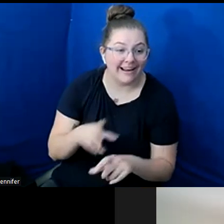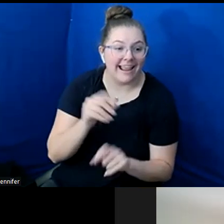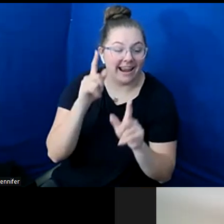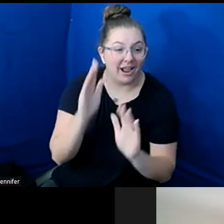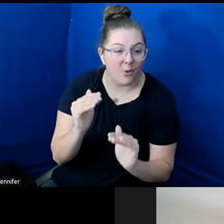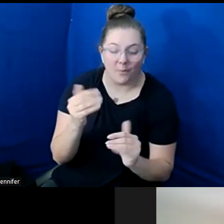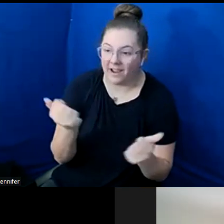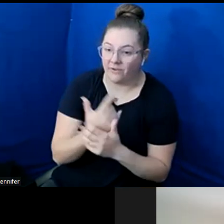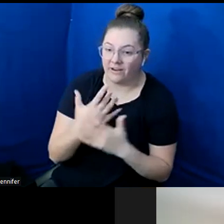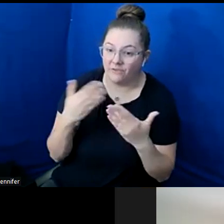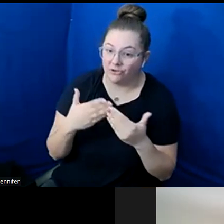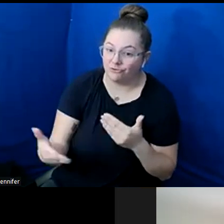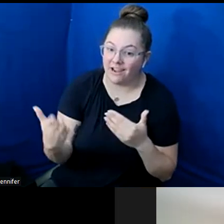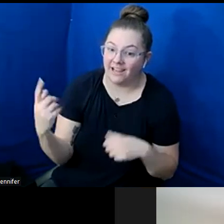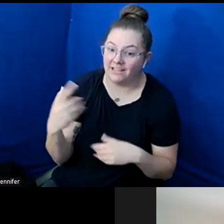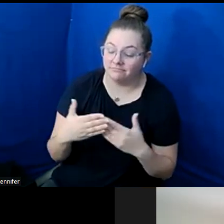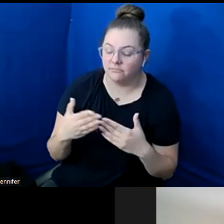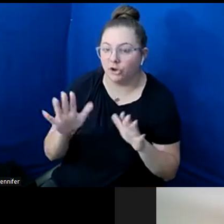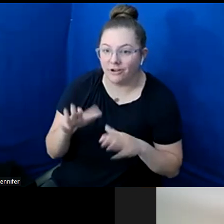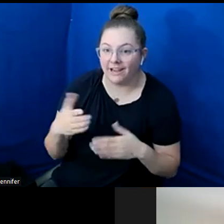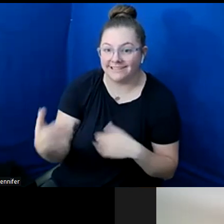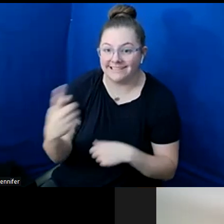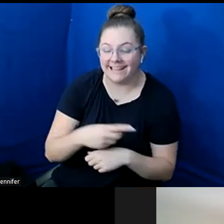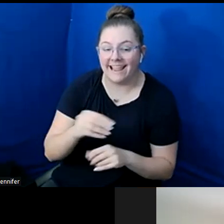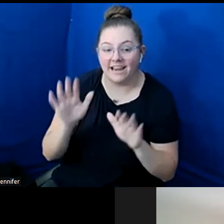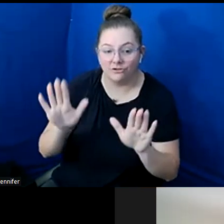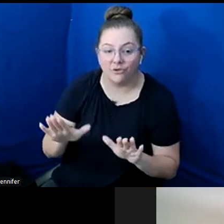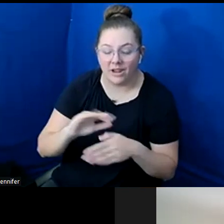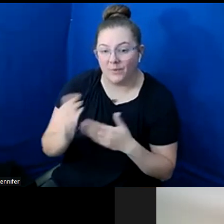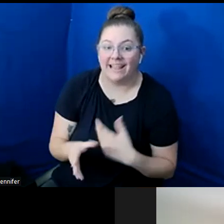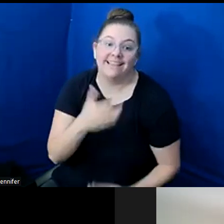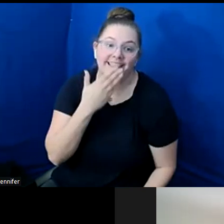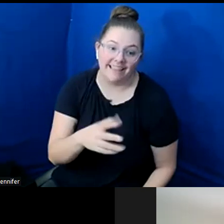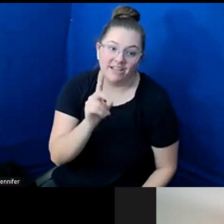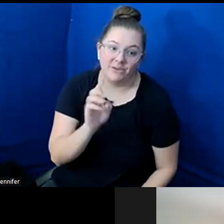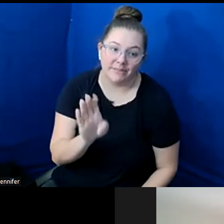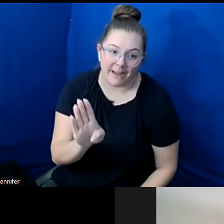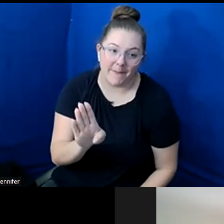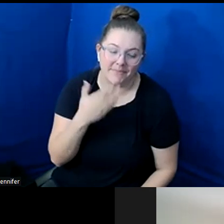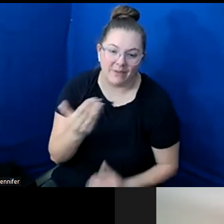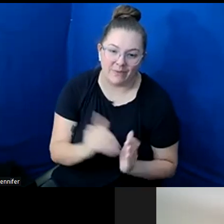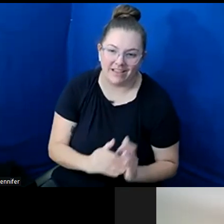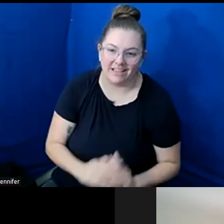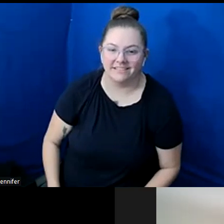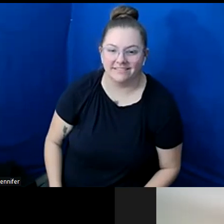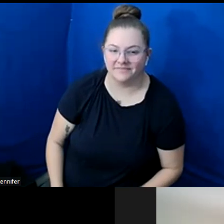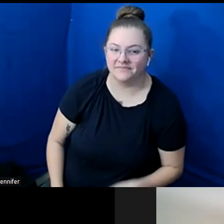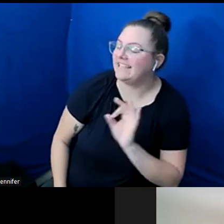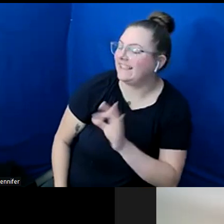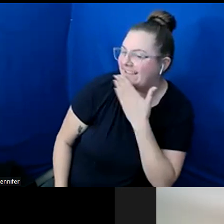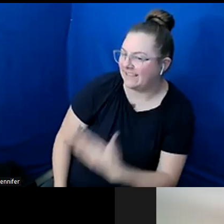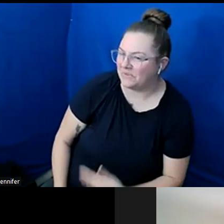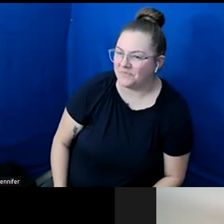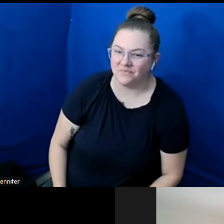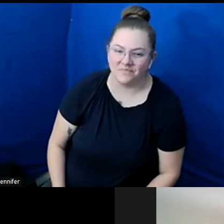good rest of their day and then also a great weekend. And Deb, thank you so much once again. Thank you.